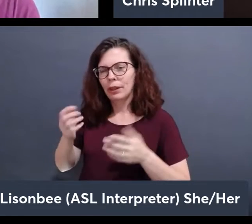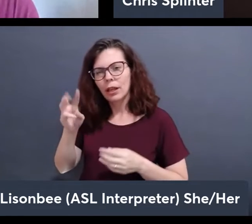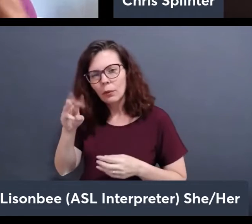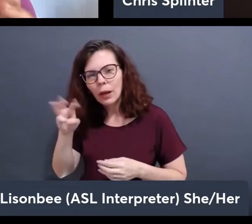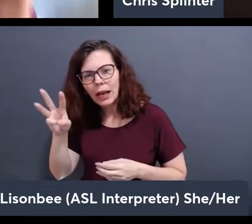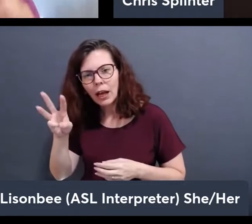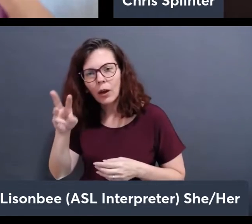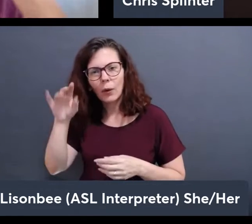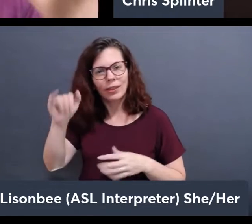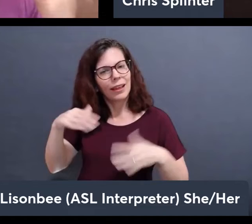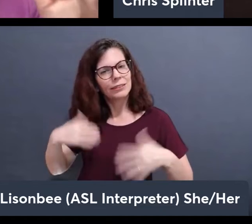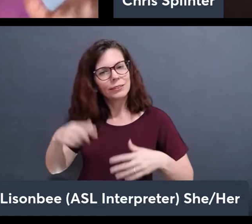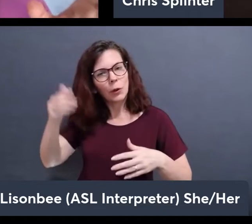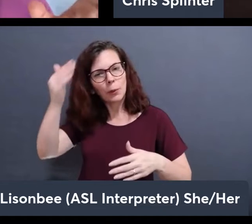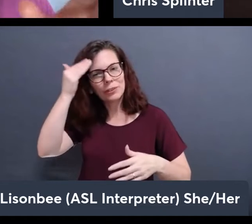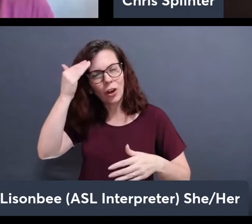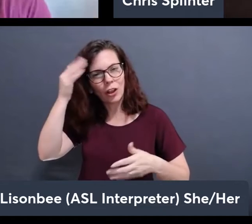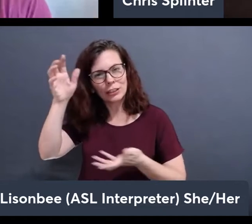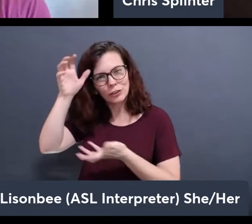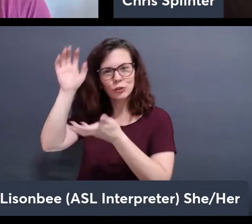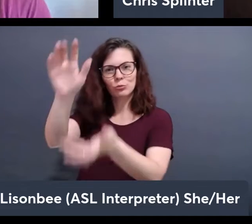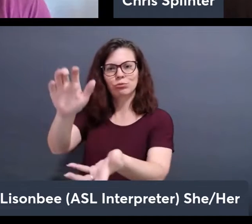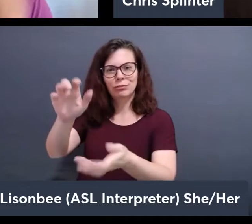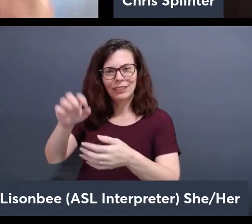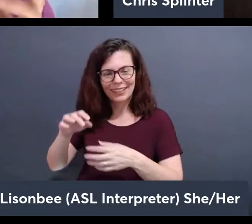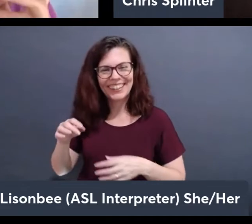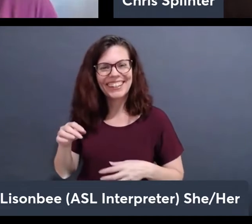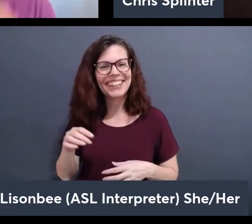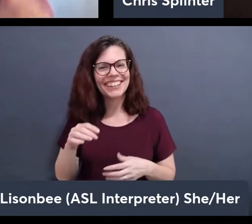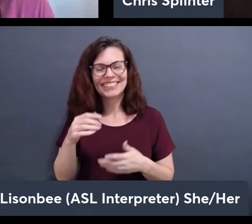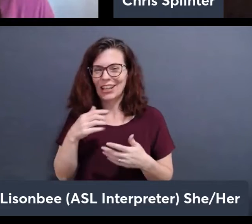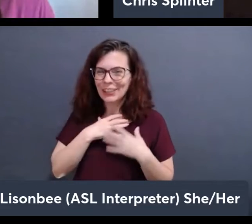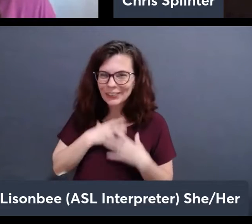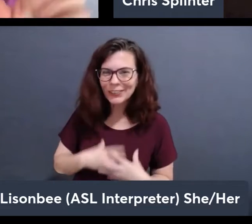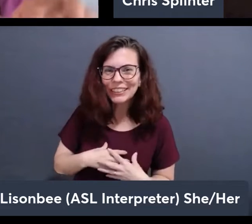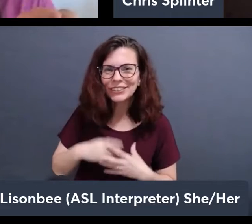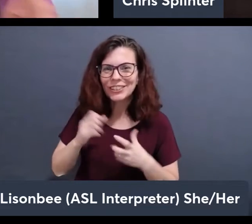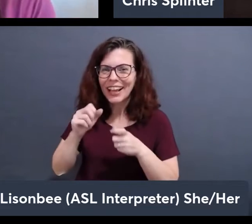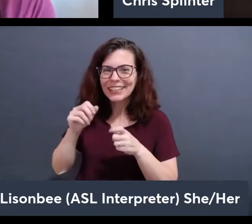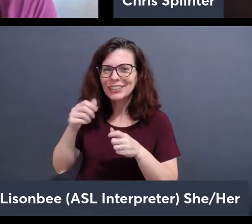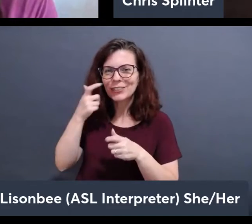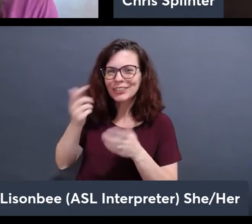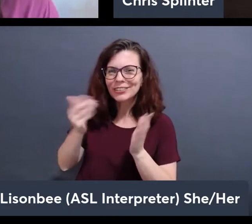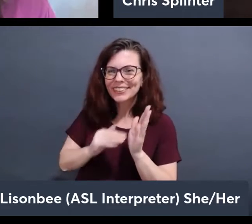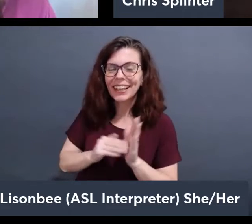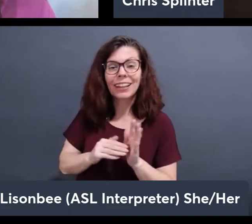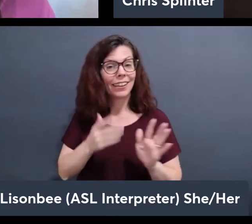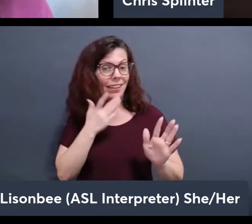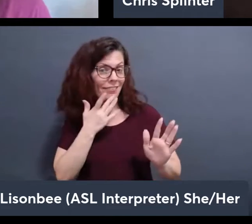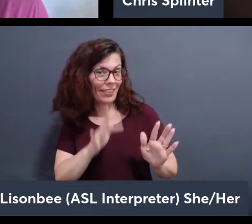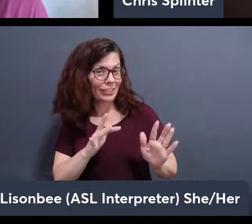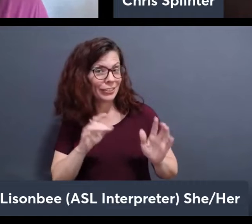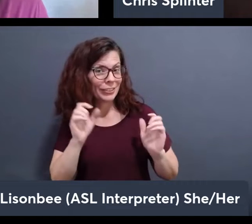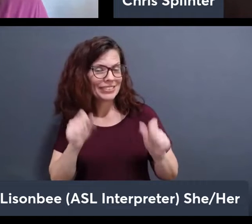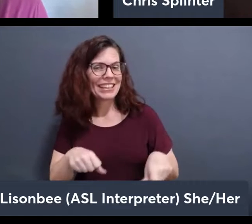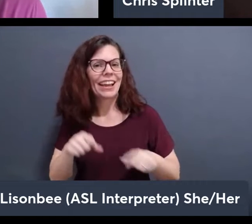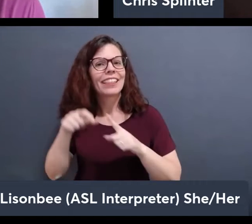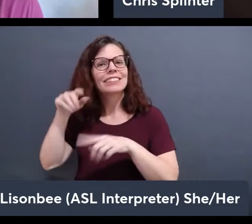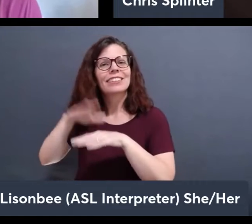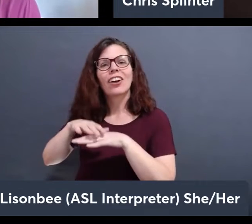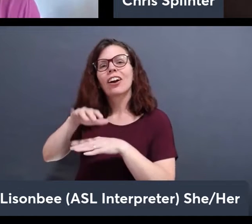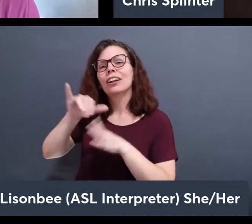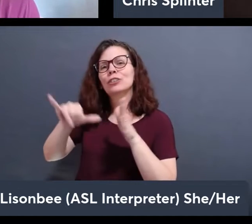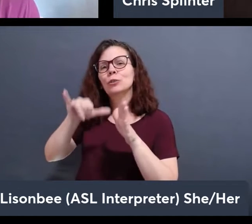was so much knowledge that you just dropped. I wish I could get a replay of that. And fortunately, there is. This is all going to be on